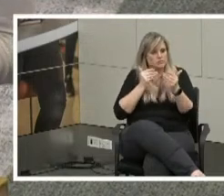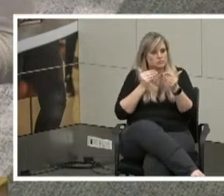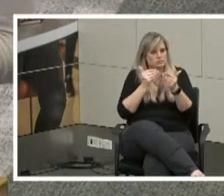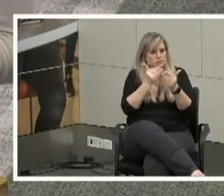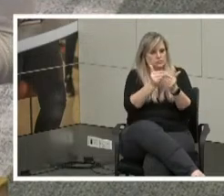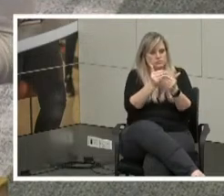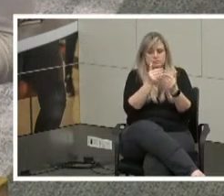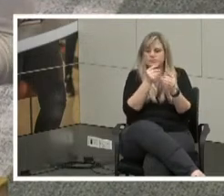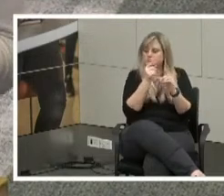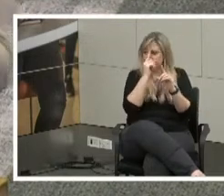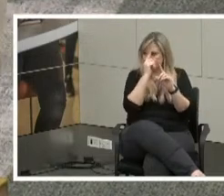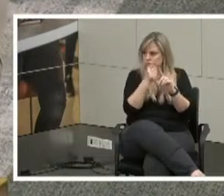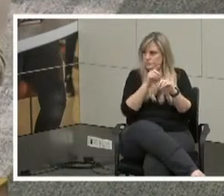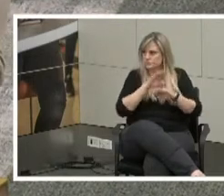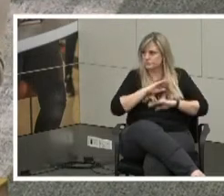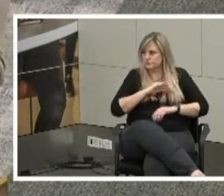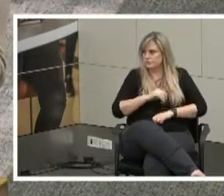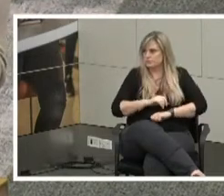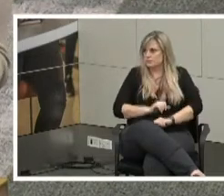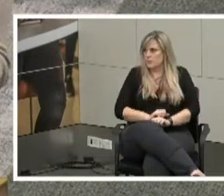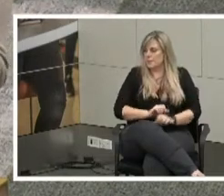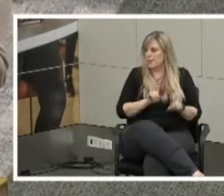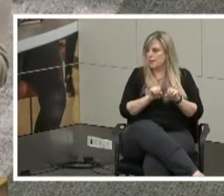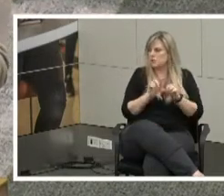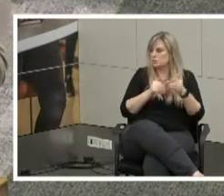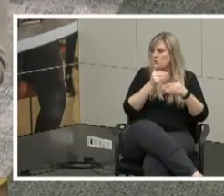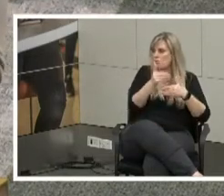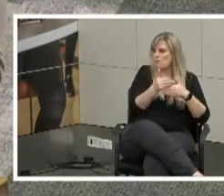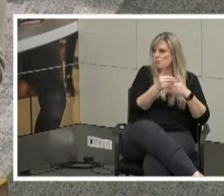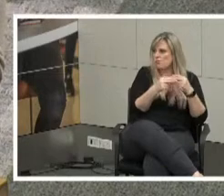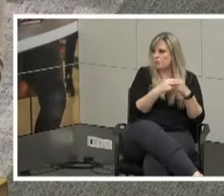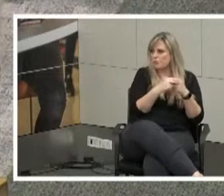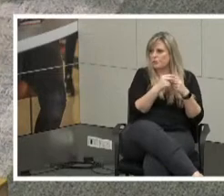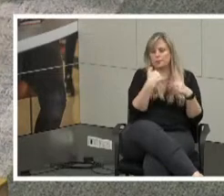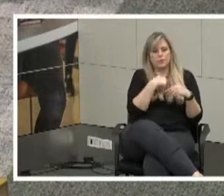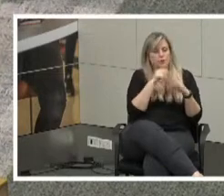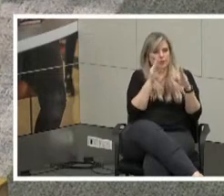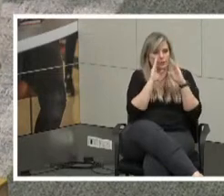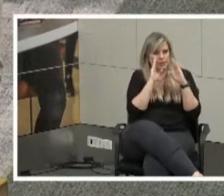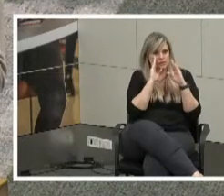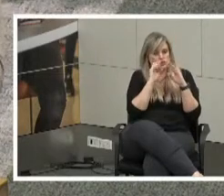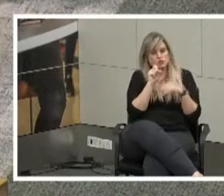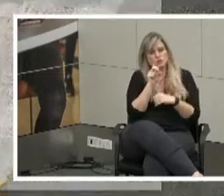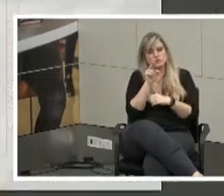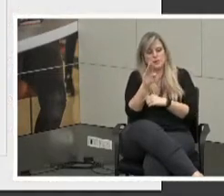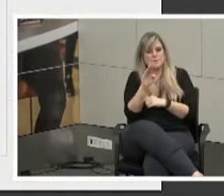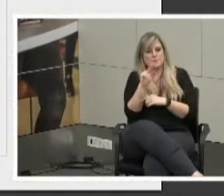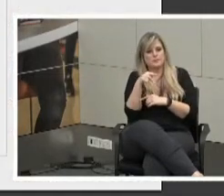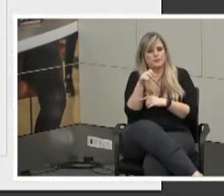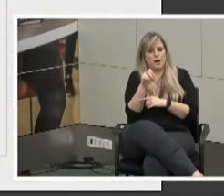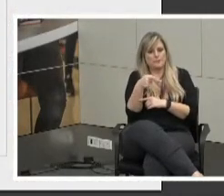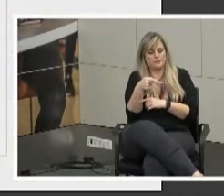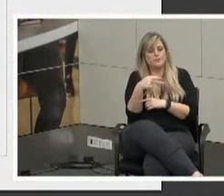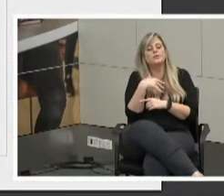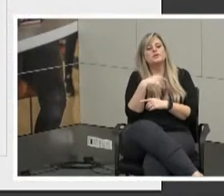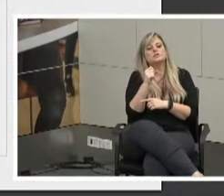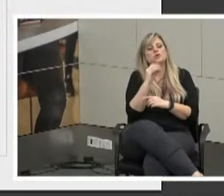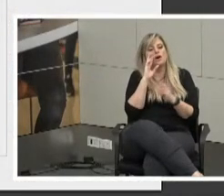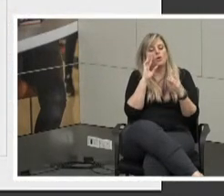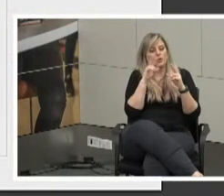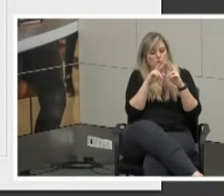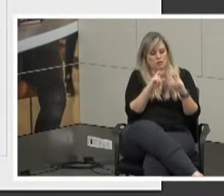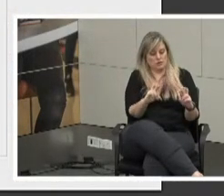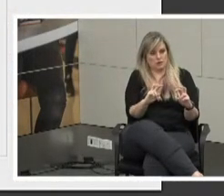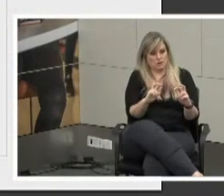Target uh we also on the next slide just we pay close attention to the subpopulations and so when we looked at this more